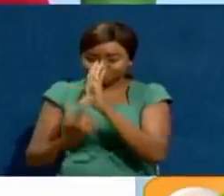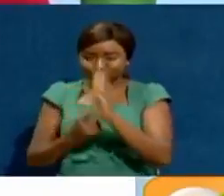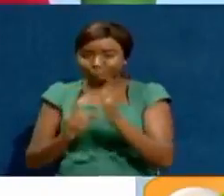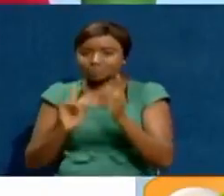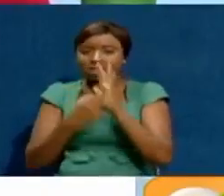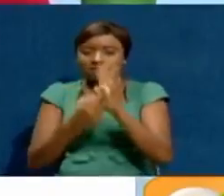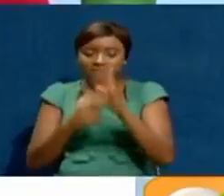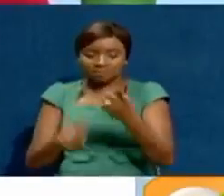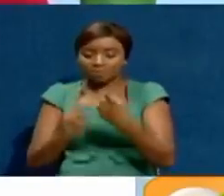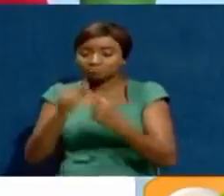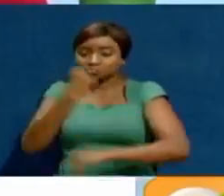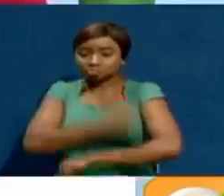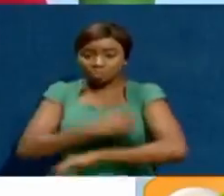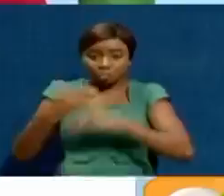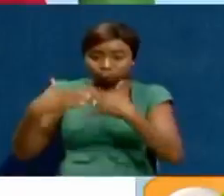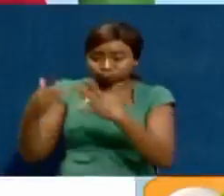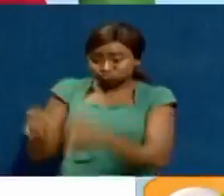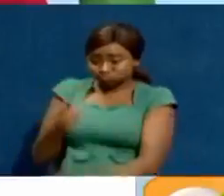schools, are pretty